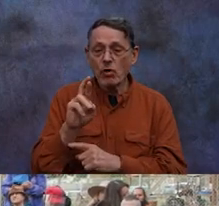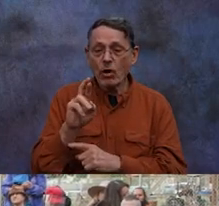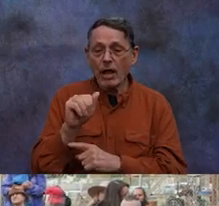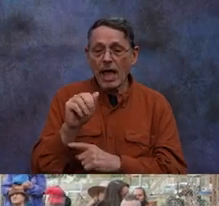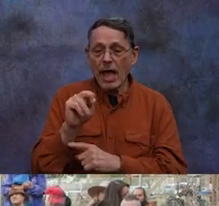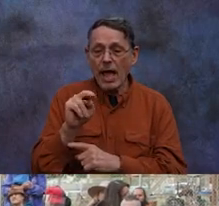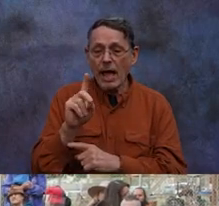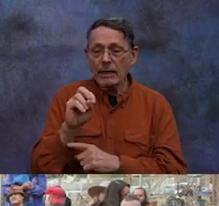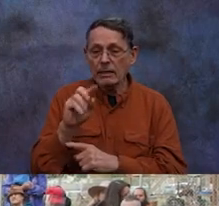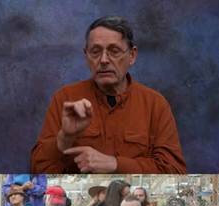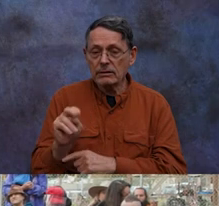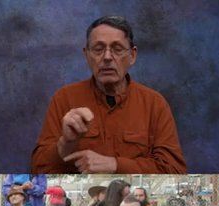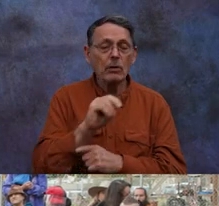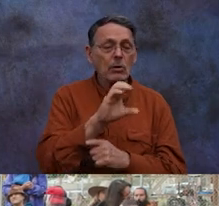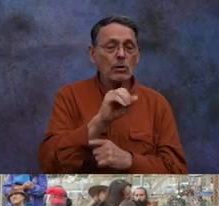Victor Anderson,